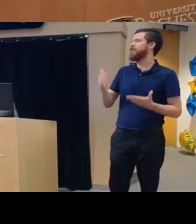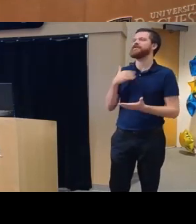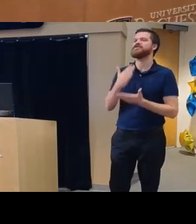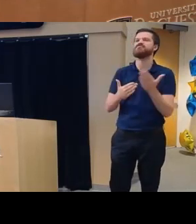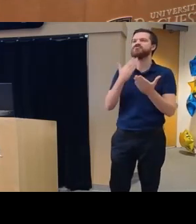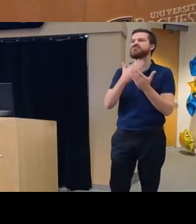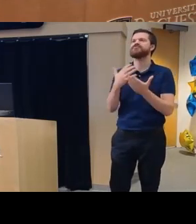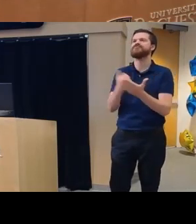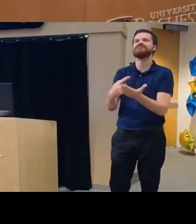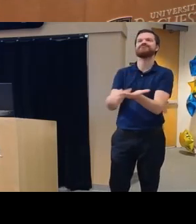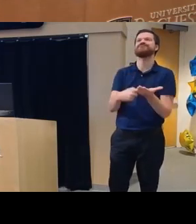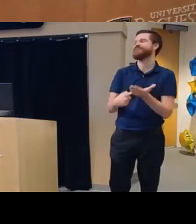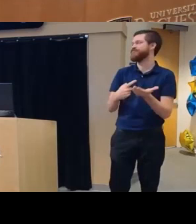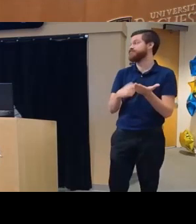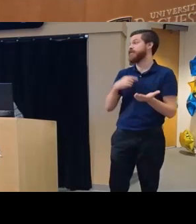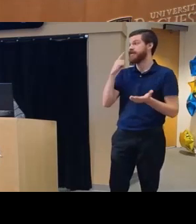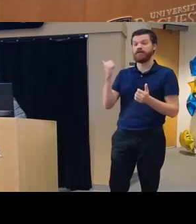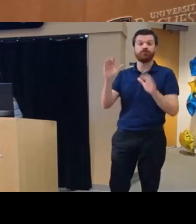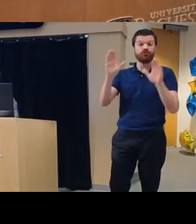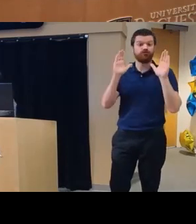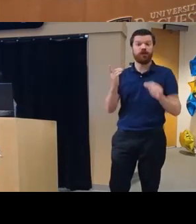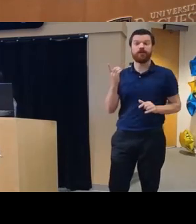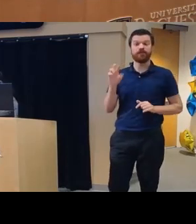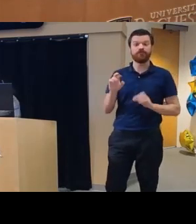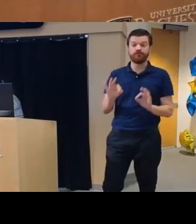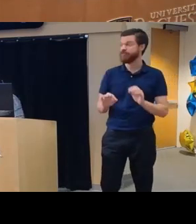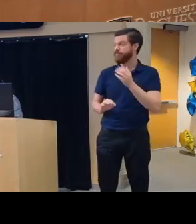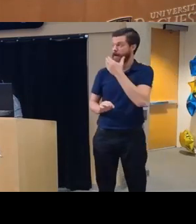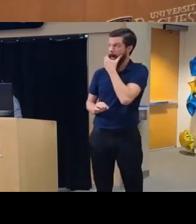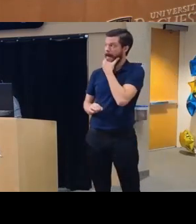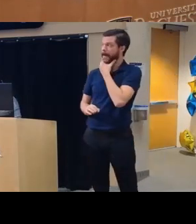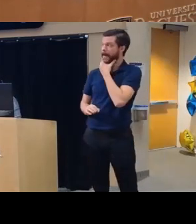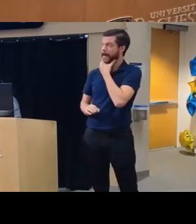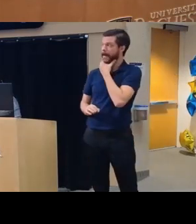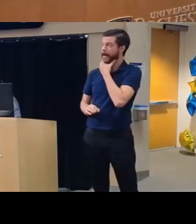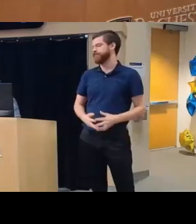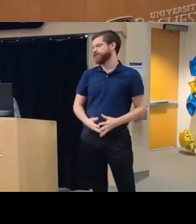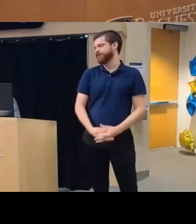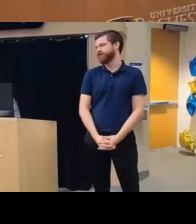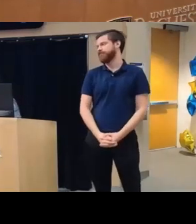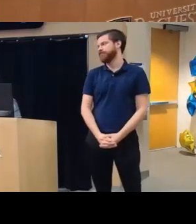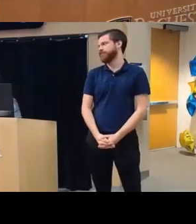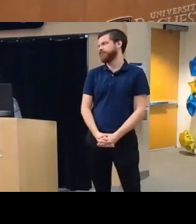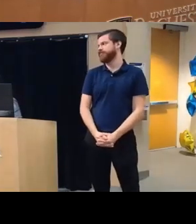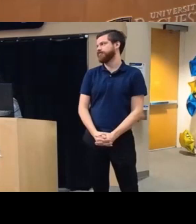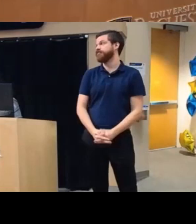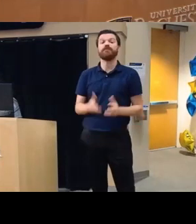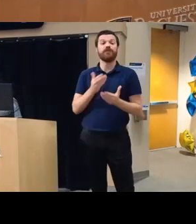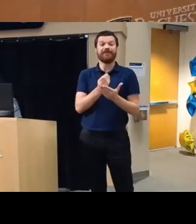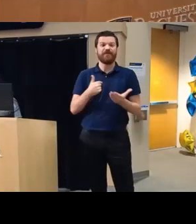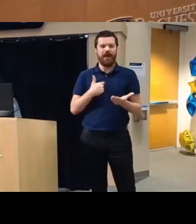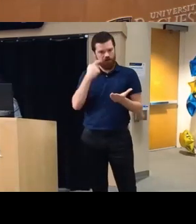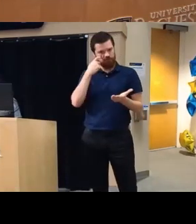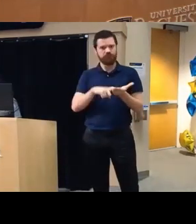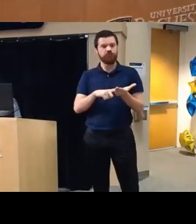good discussion going here. Okay, I good. think this was Okay. great, Dr. Daumit. Thank you so much. Okay. So there are a lot of key things that I took from this. One